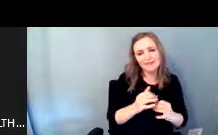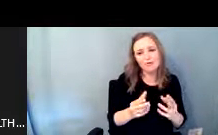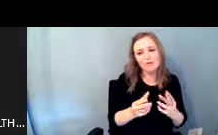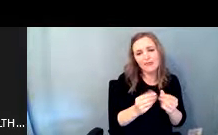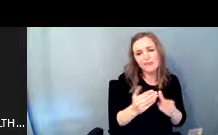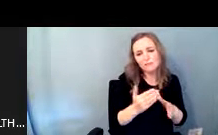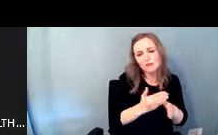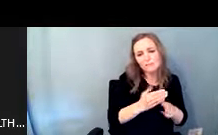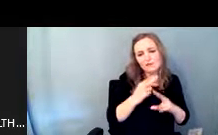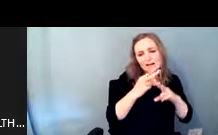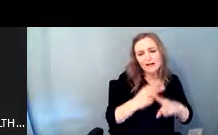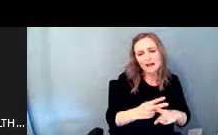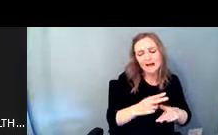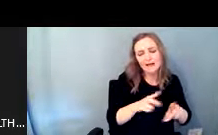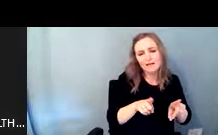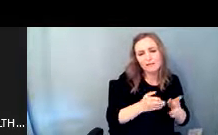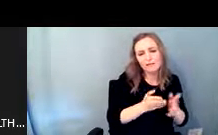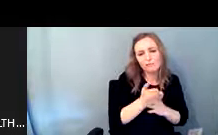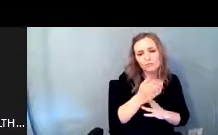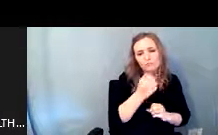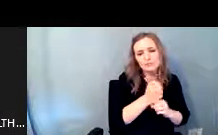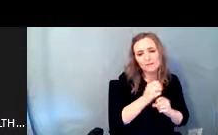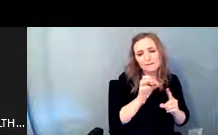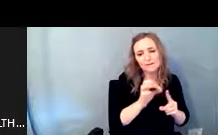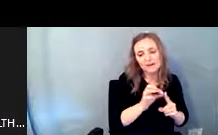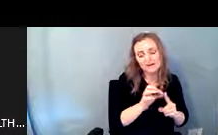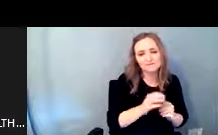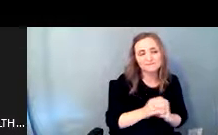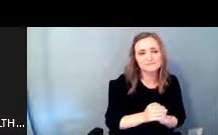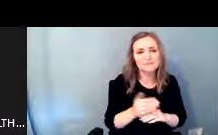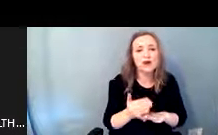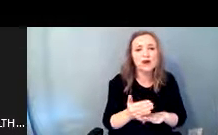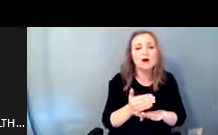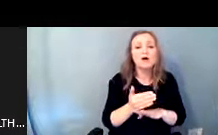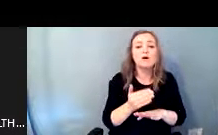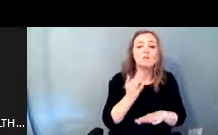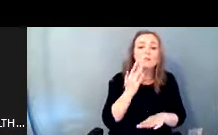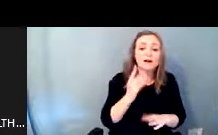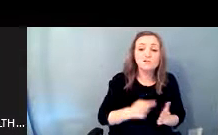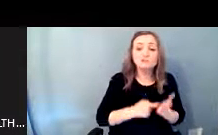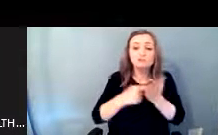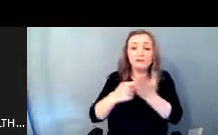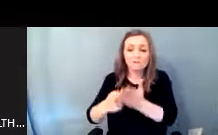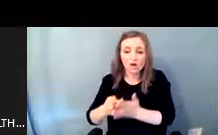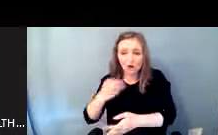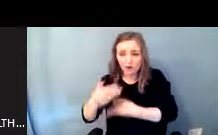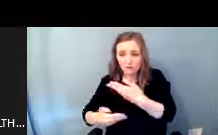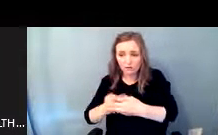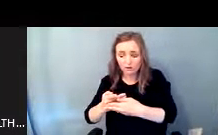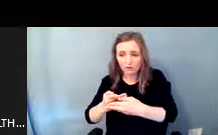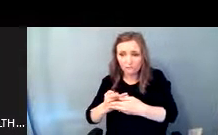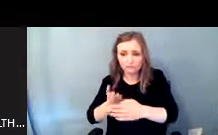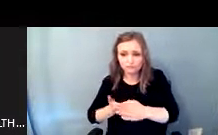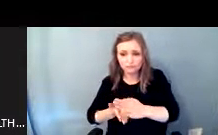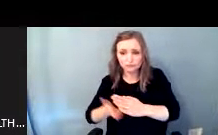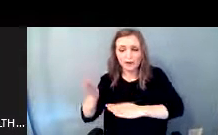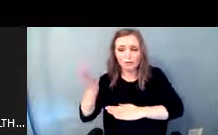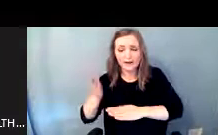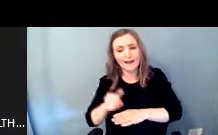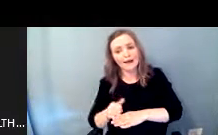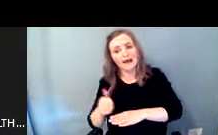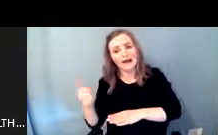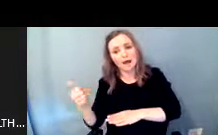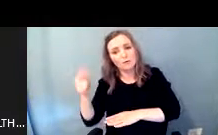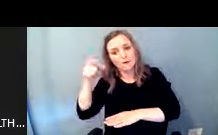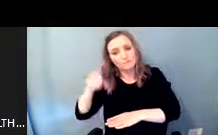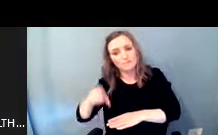necessary. When we refer people to hospital now, instead of them just being referred straight to an outpatient appointment,